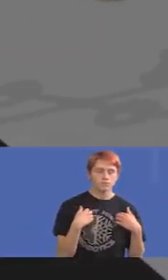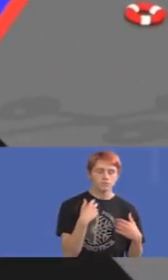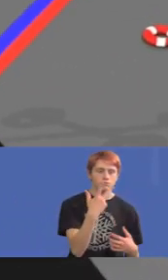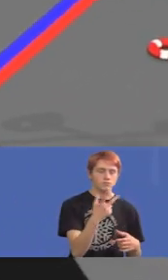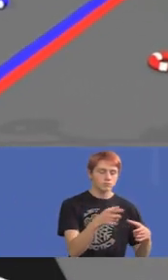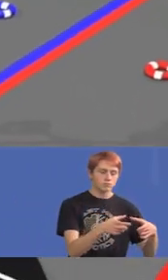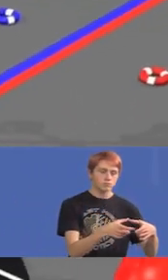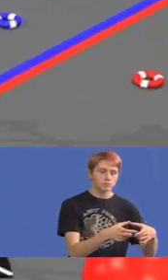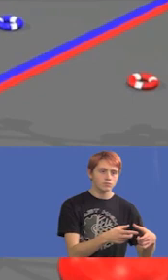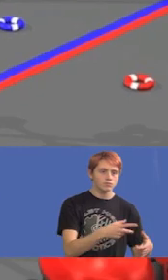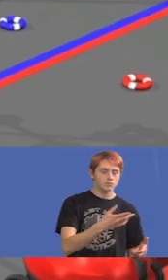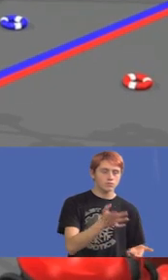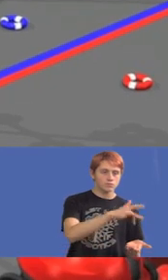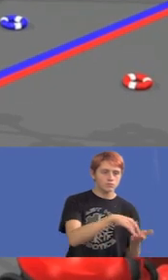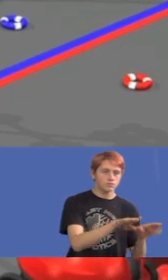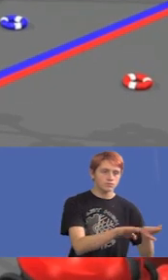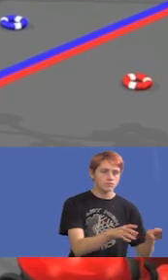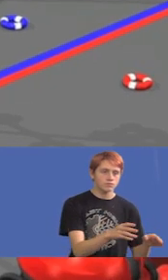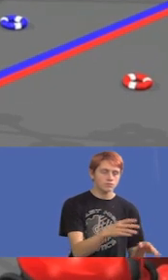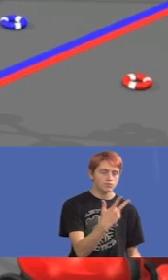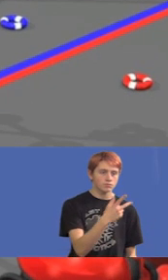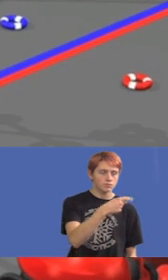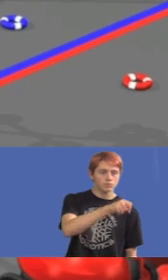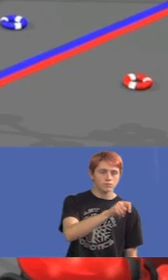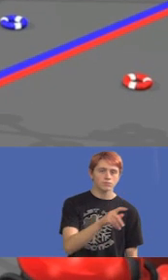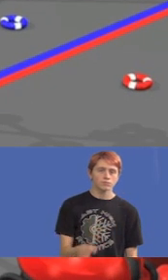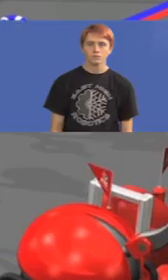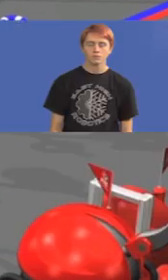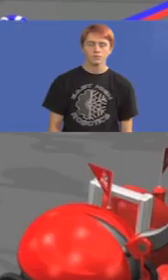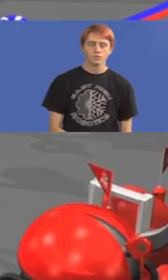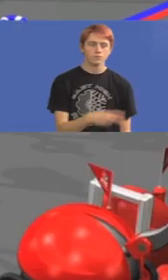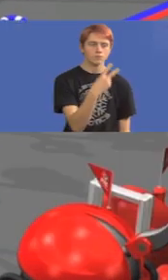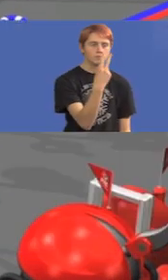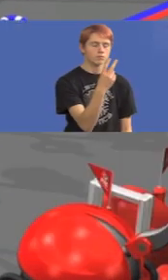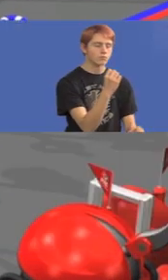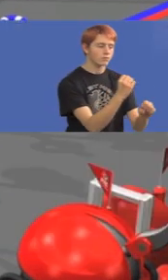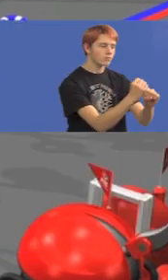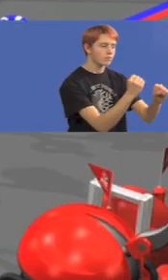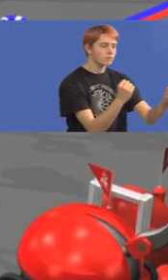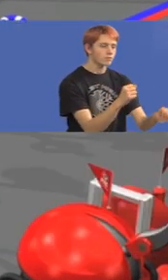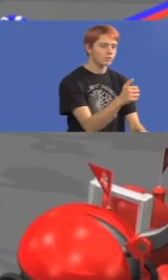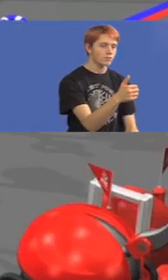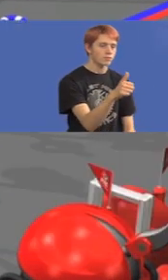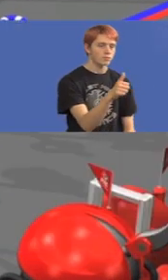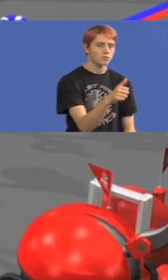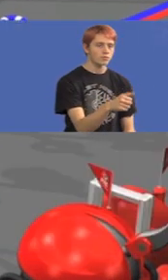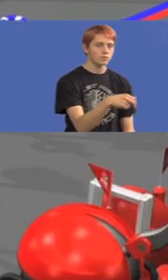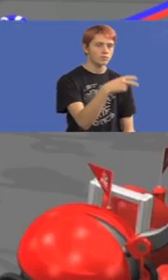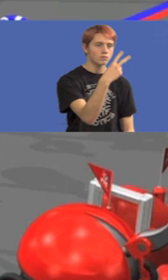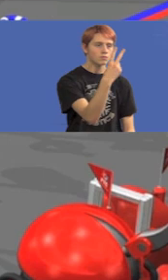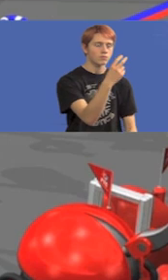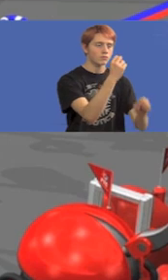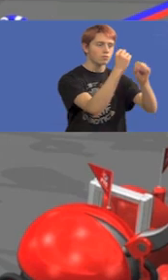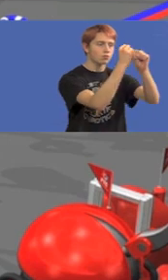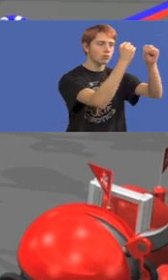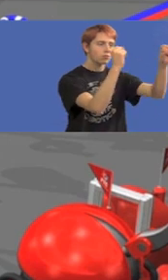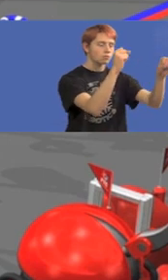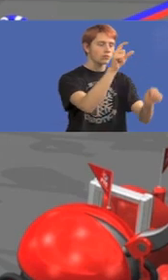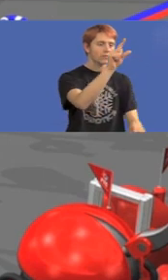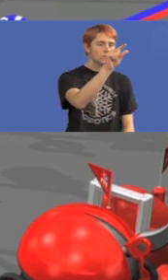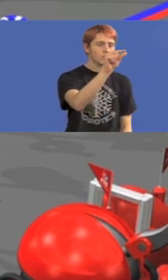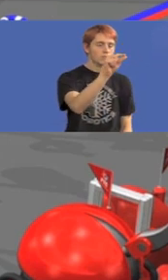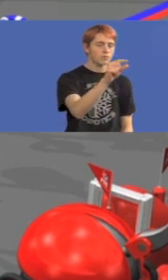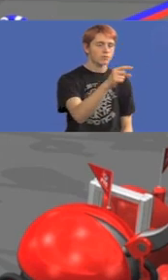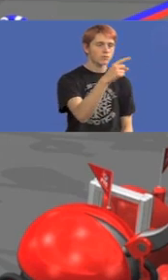has 3 rings on the center floor goal for 3 points. They have 2 rings on the bottom row for 10 points, 2 rings on the middle row for